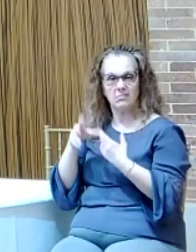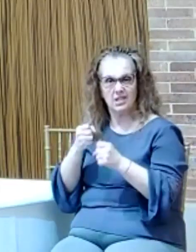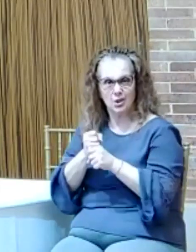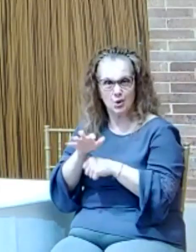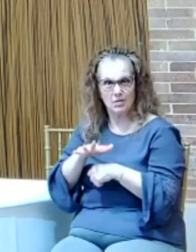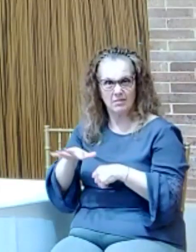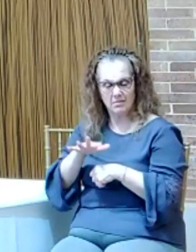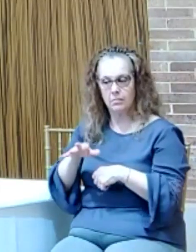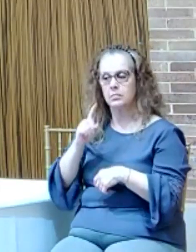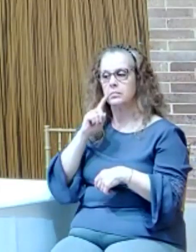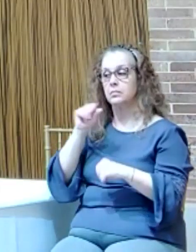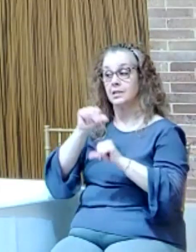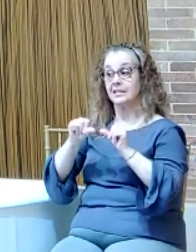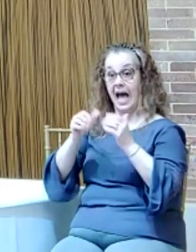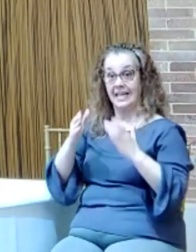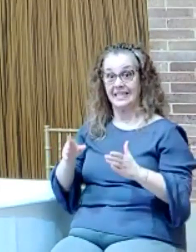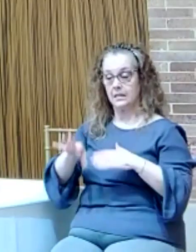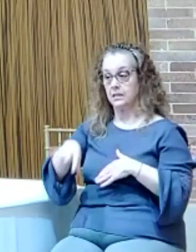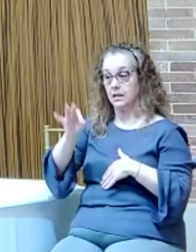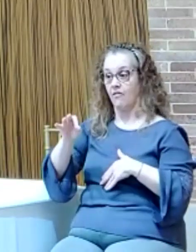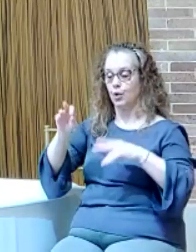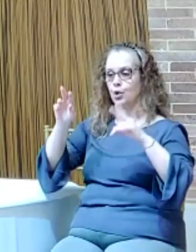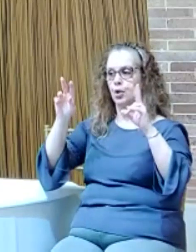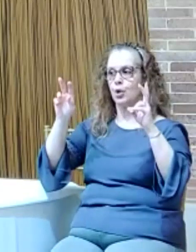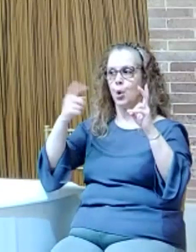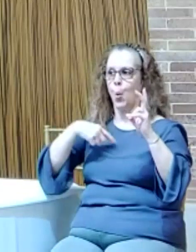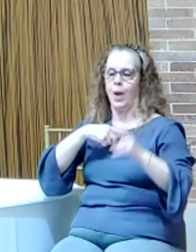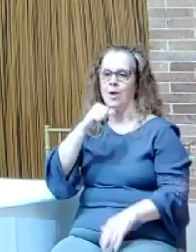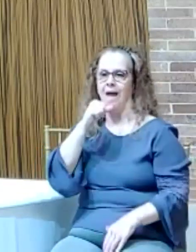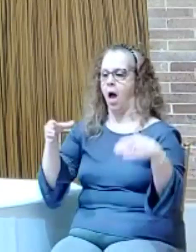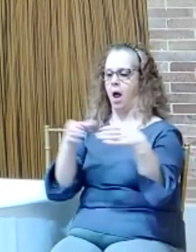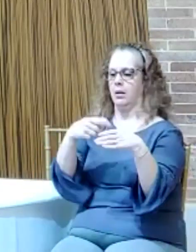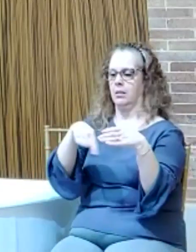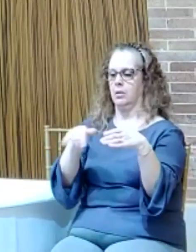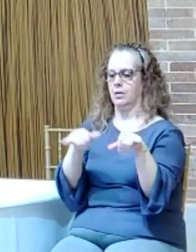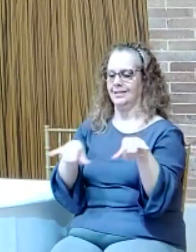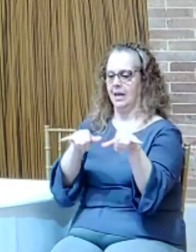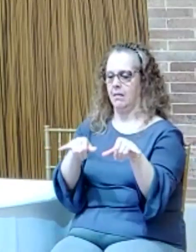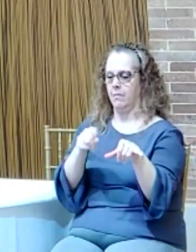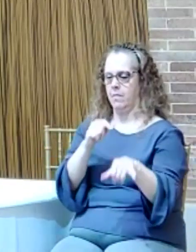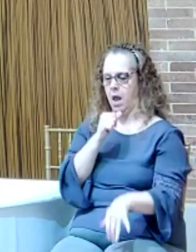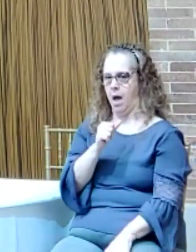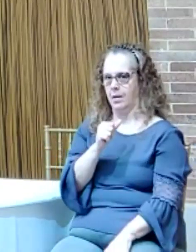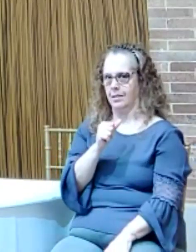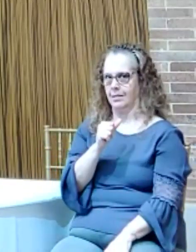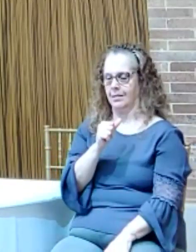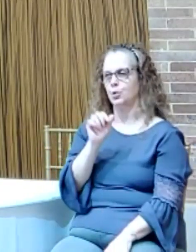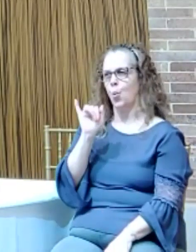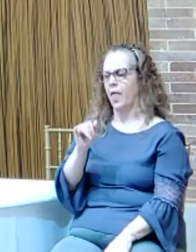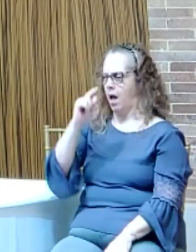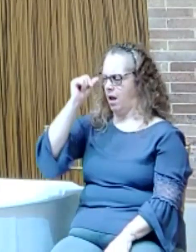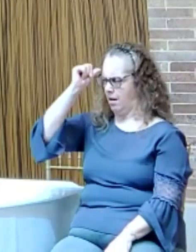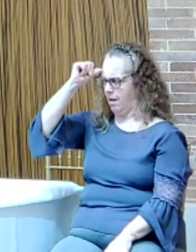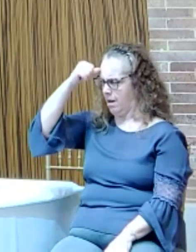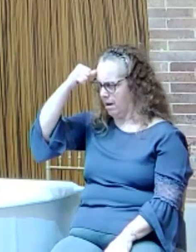these Notions that we are not and that has that has stuck with us these Notions that